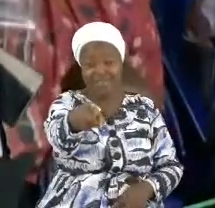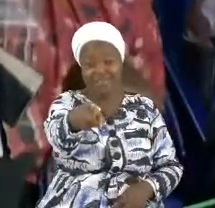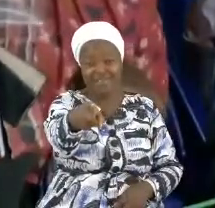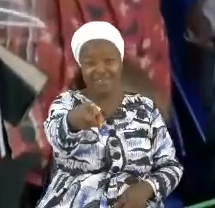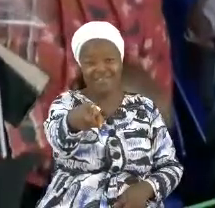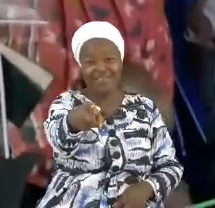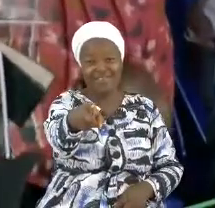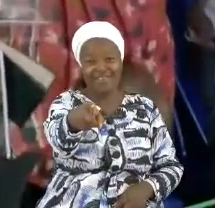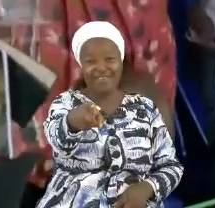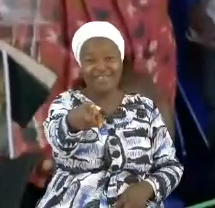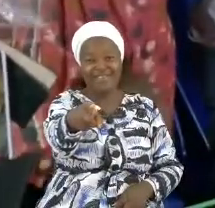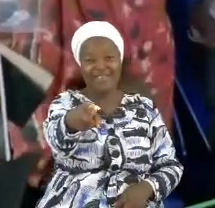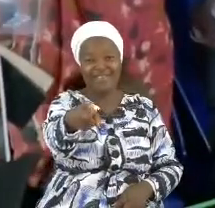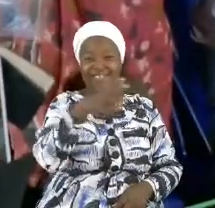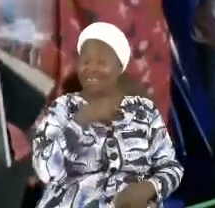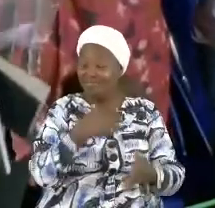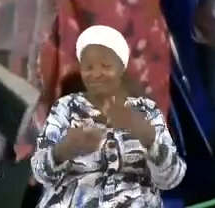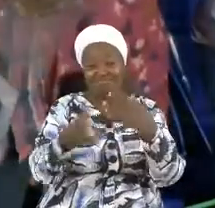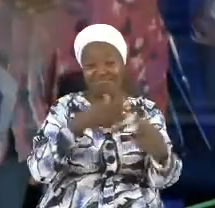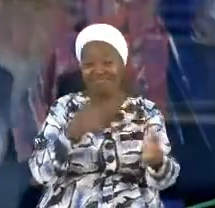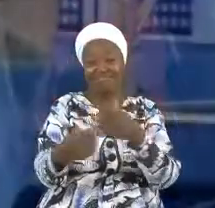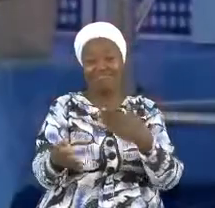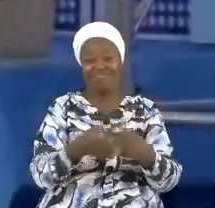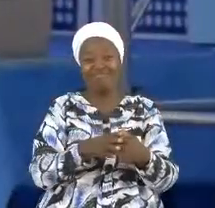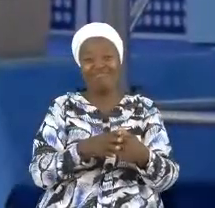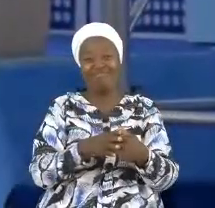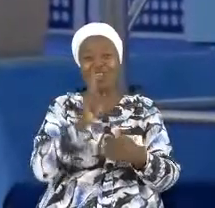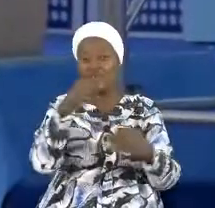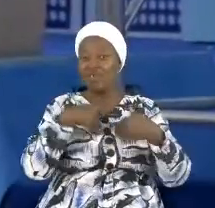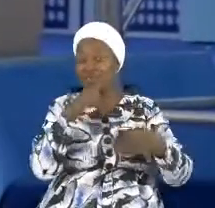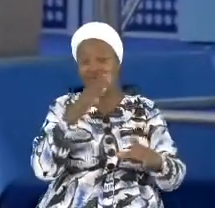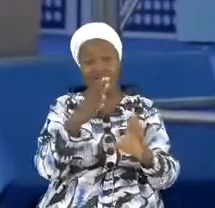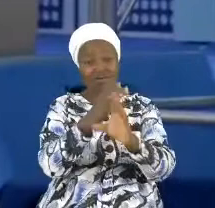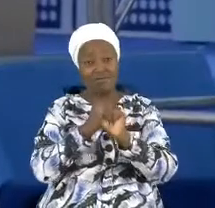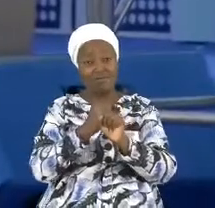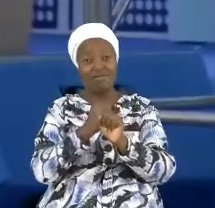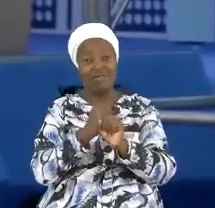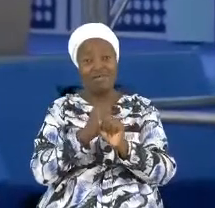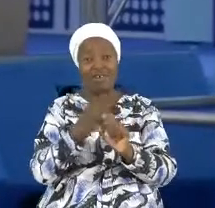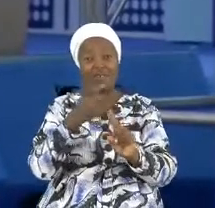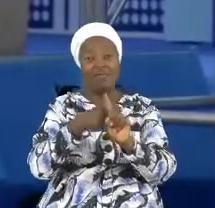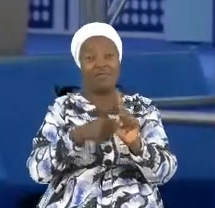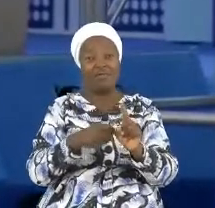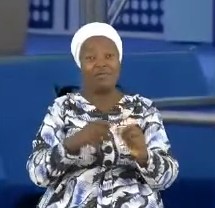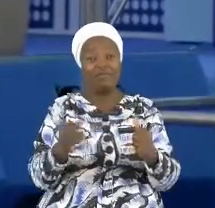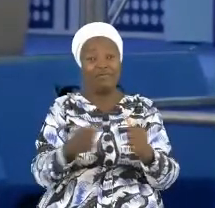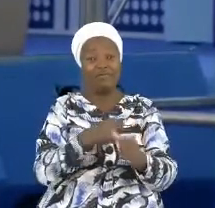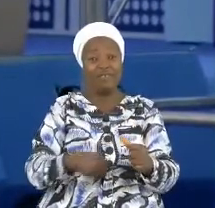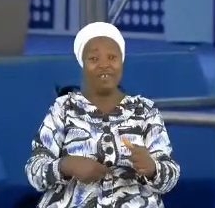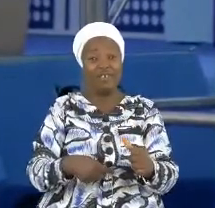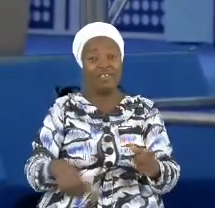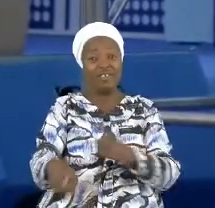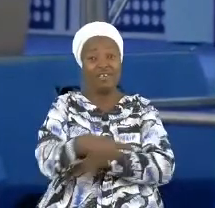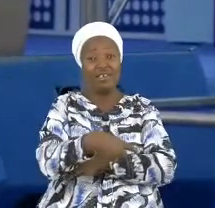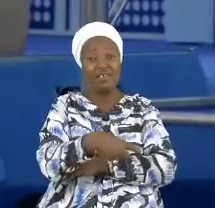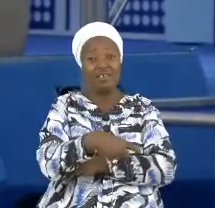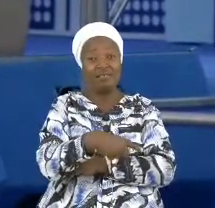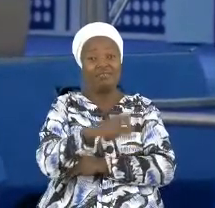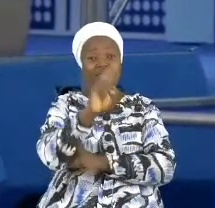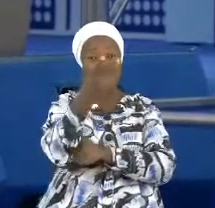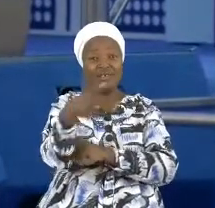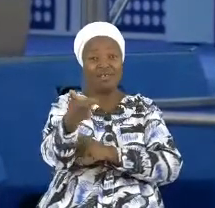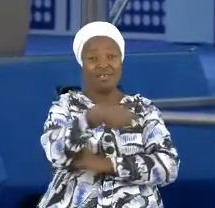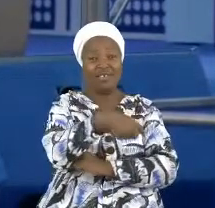Amen. And whatever you have not got on day number one, day number two, day